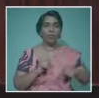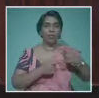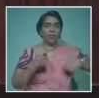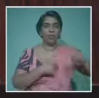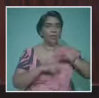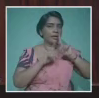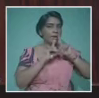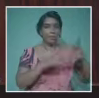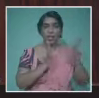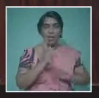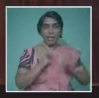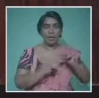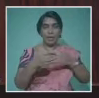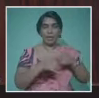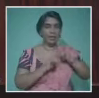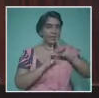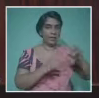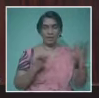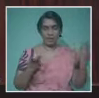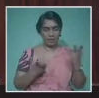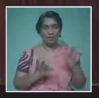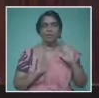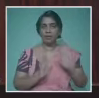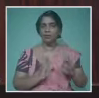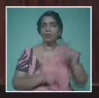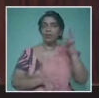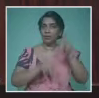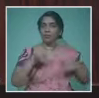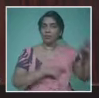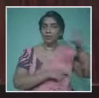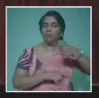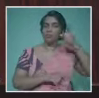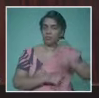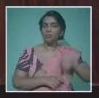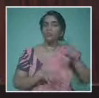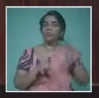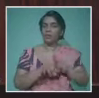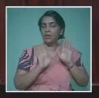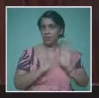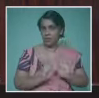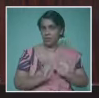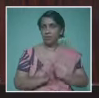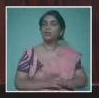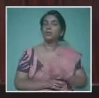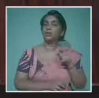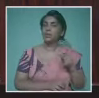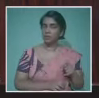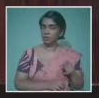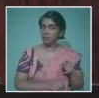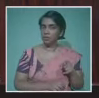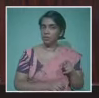that it has been agreed with officials, but it has to be approved by